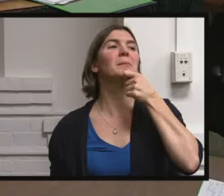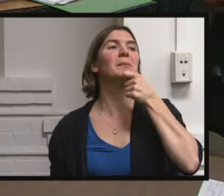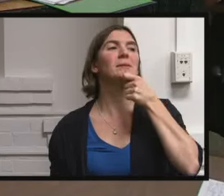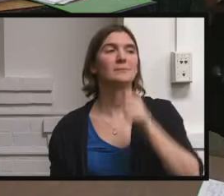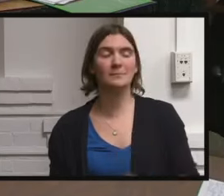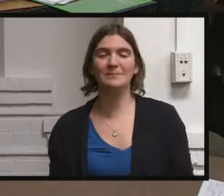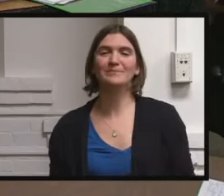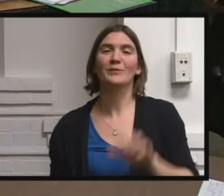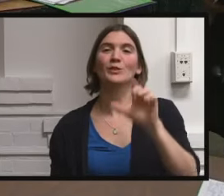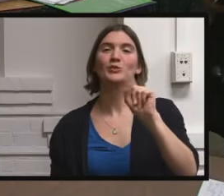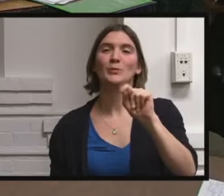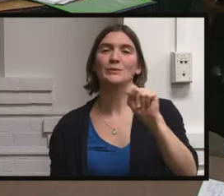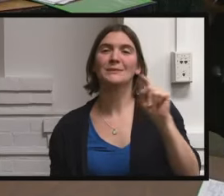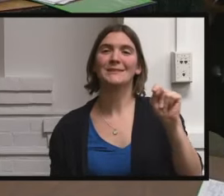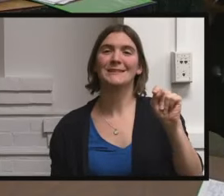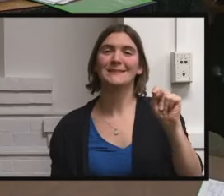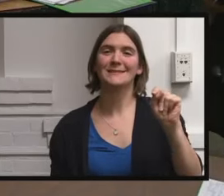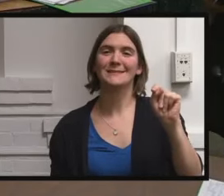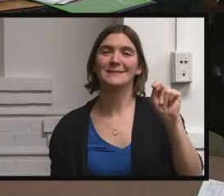The microphone will help.